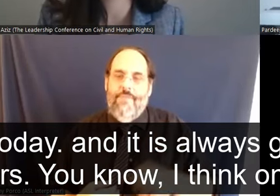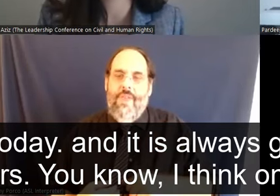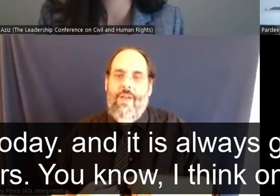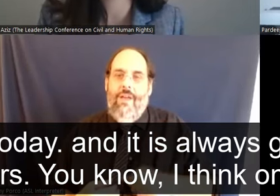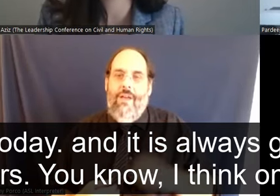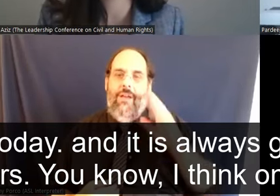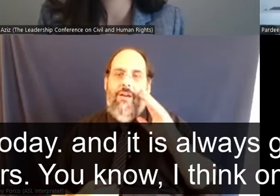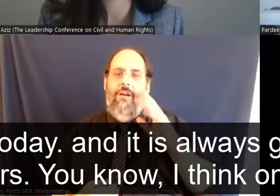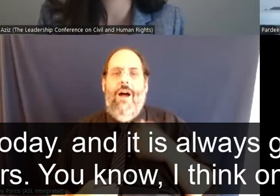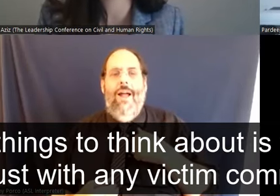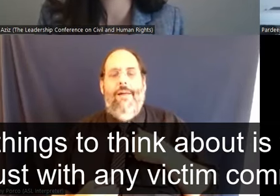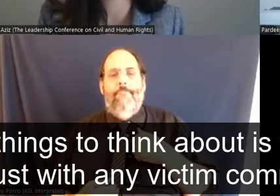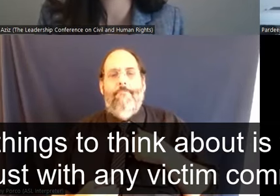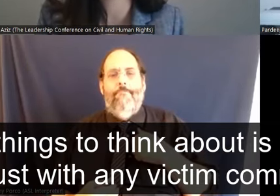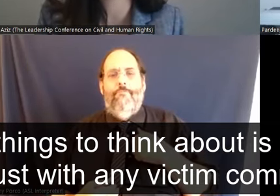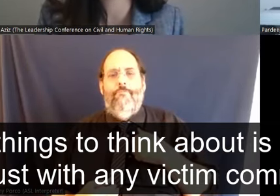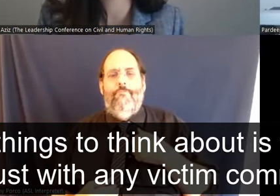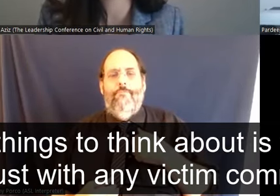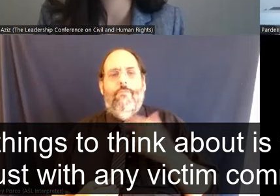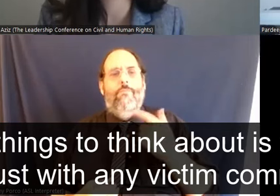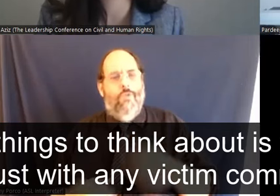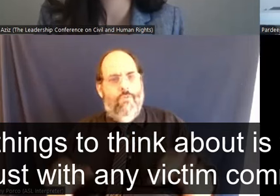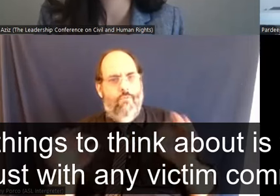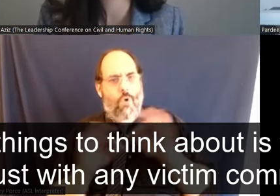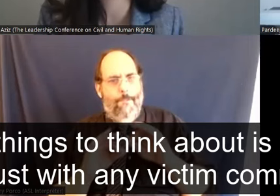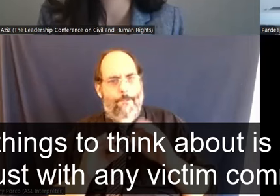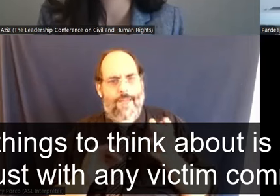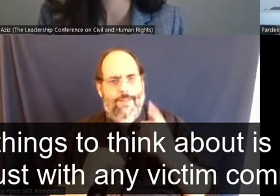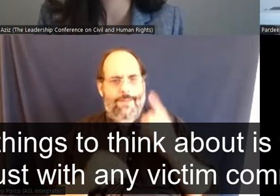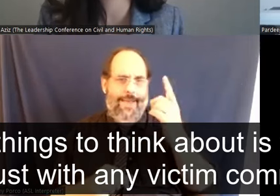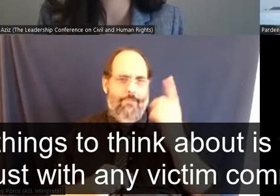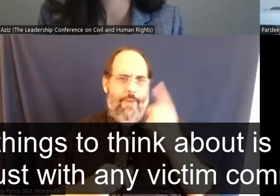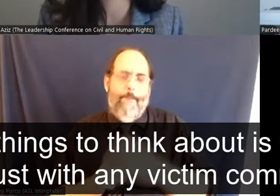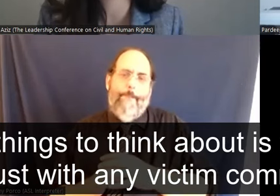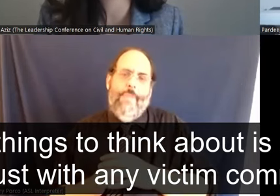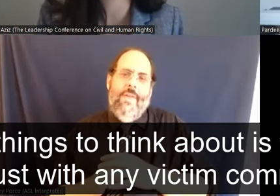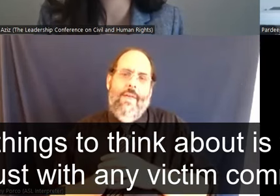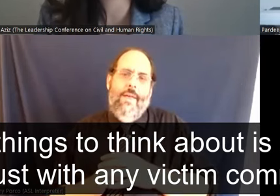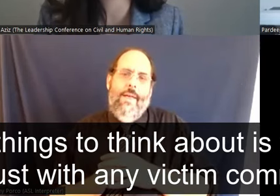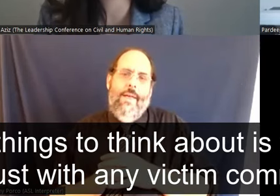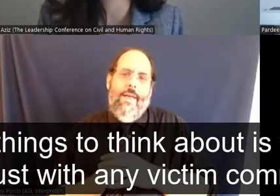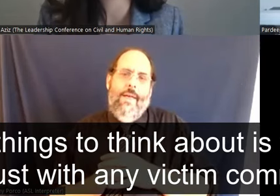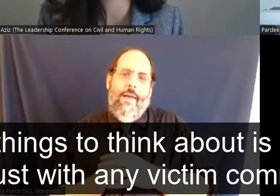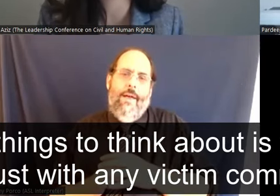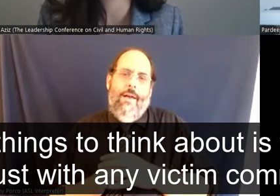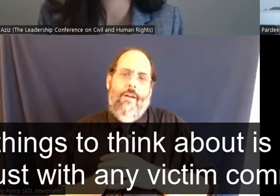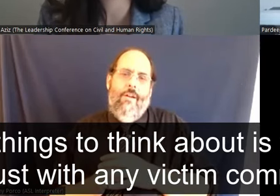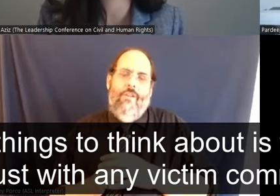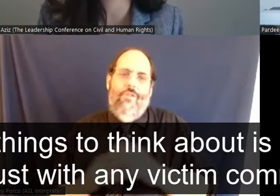know, I think one of the most important things to think about is that you can't assume